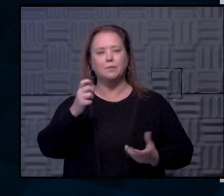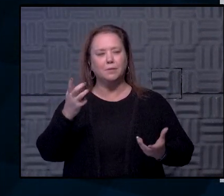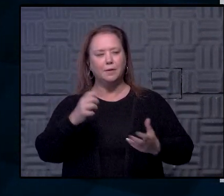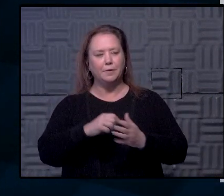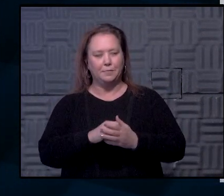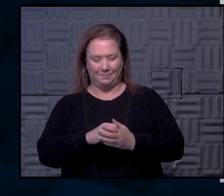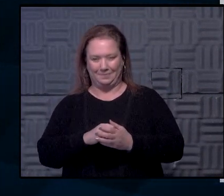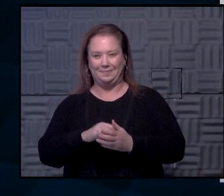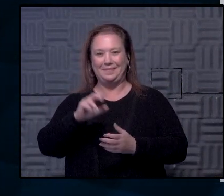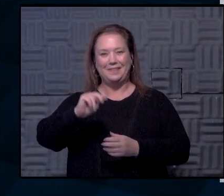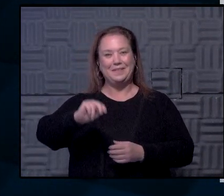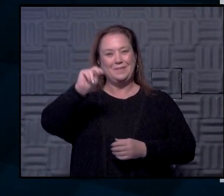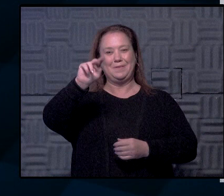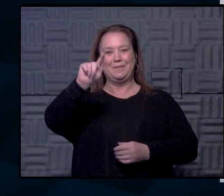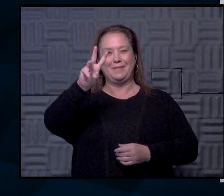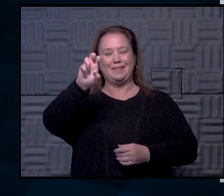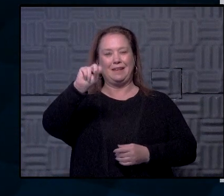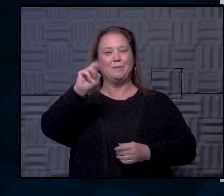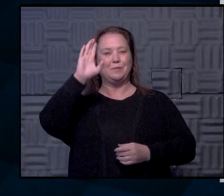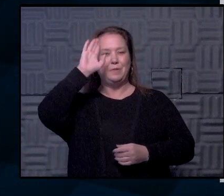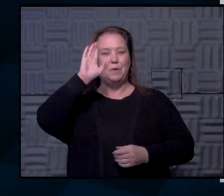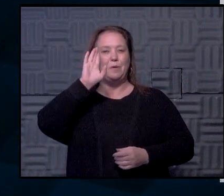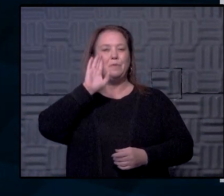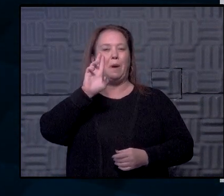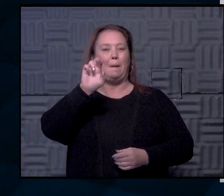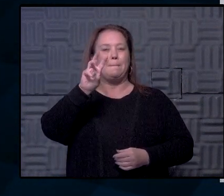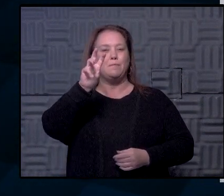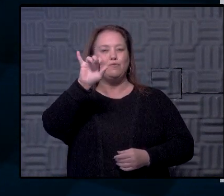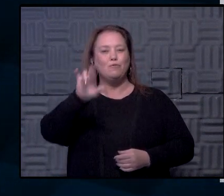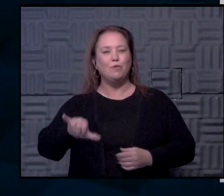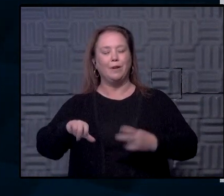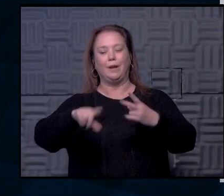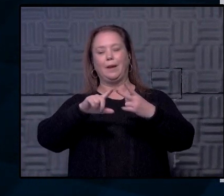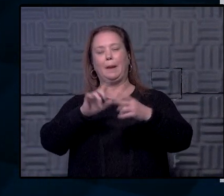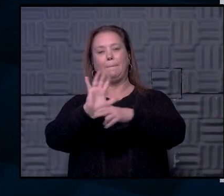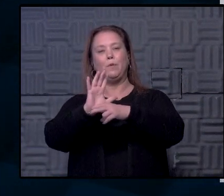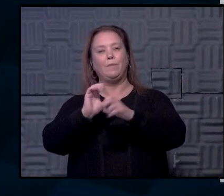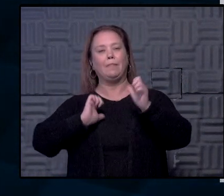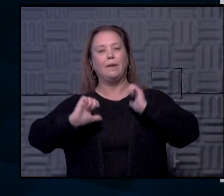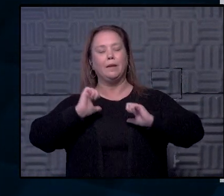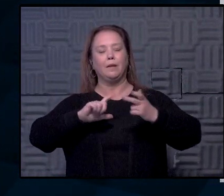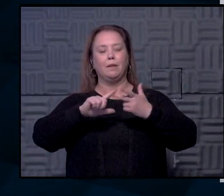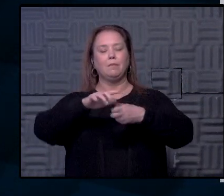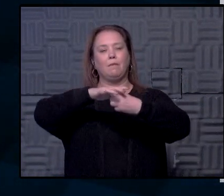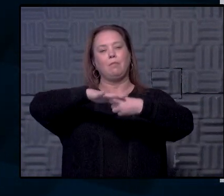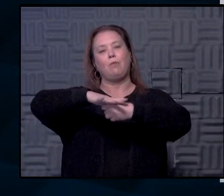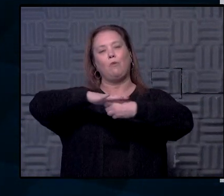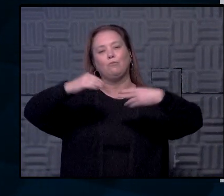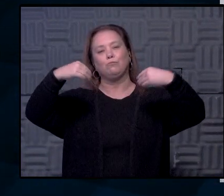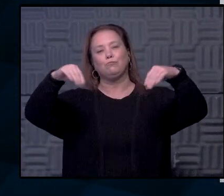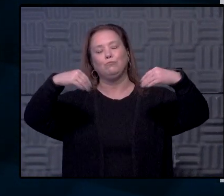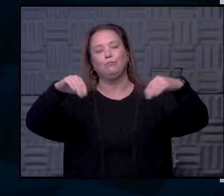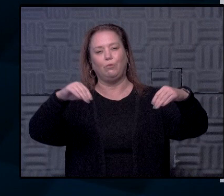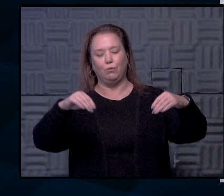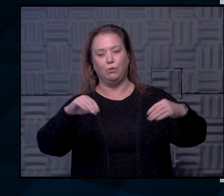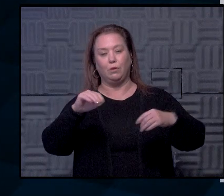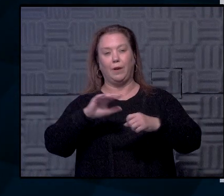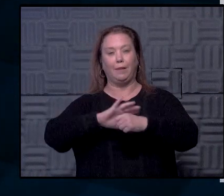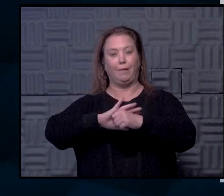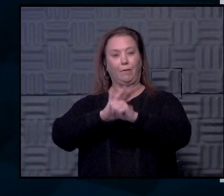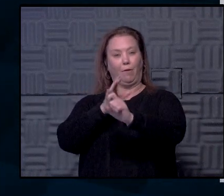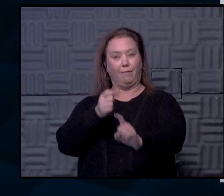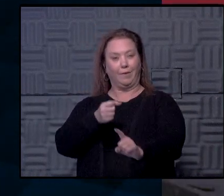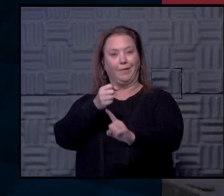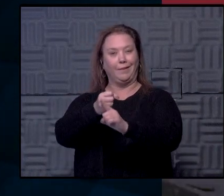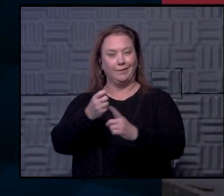Sure. Well, Northtown is known for its breweries and Screen Lane Armor movie theater and its local storefronts. And then COVID comes along